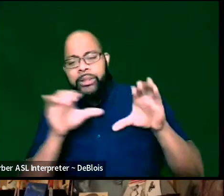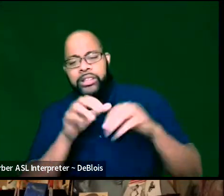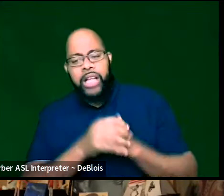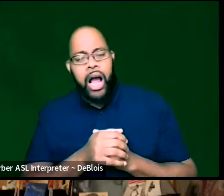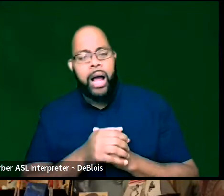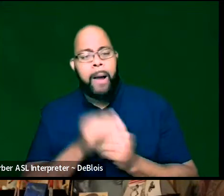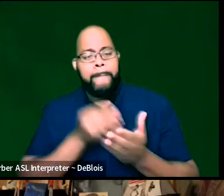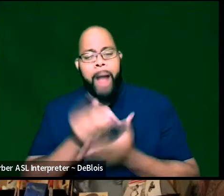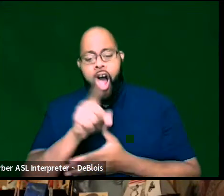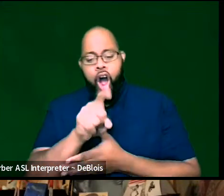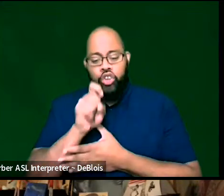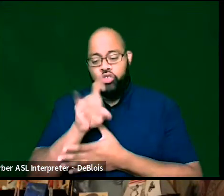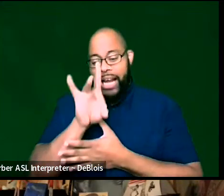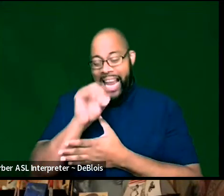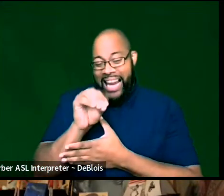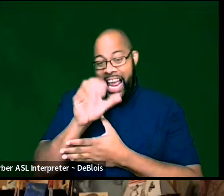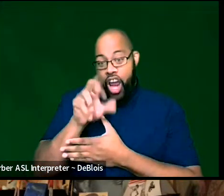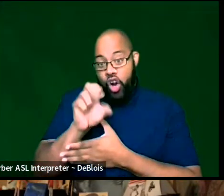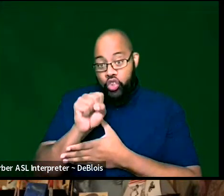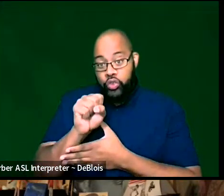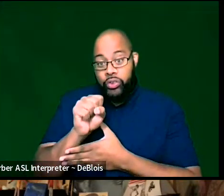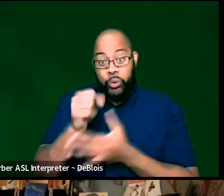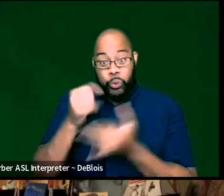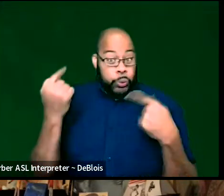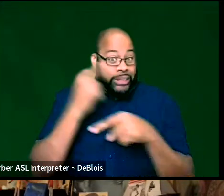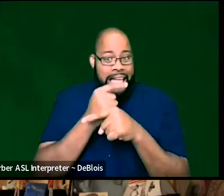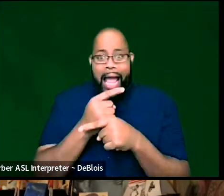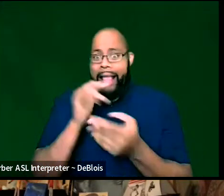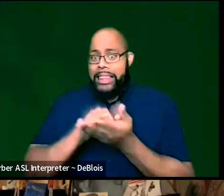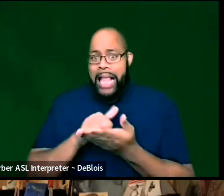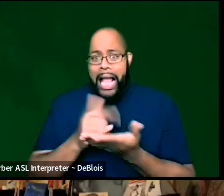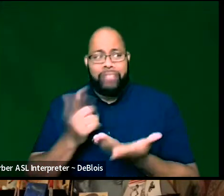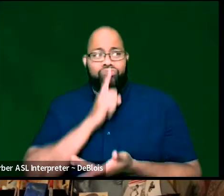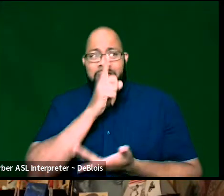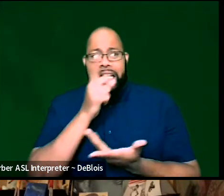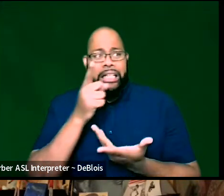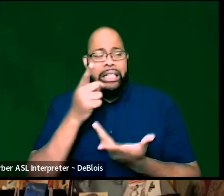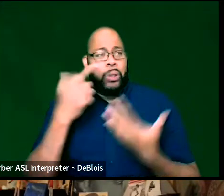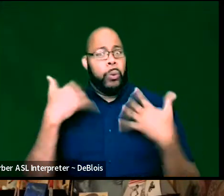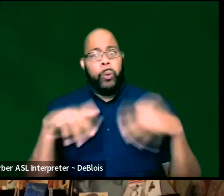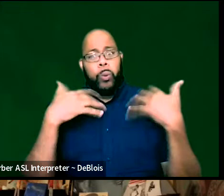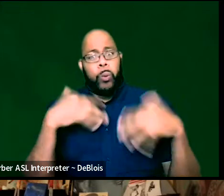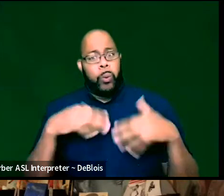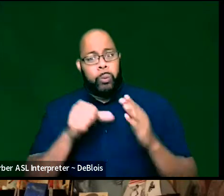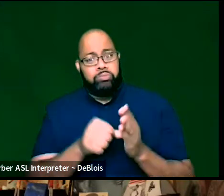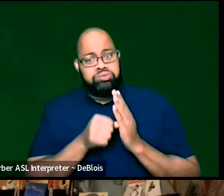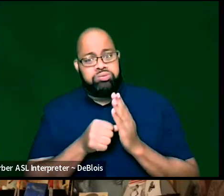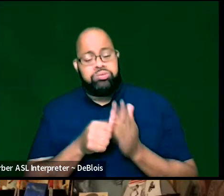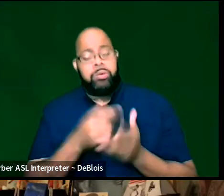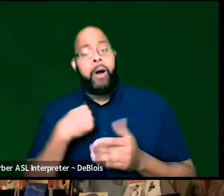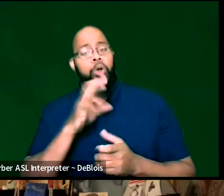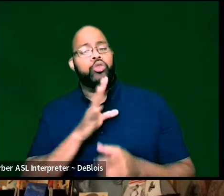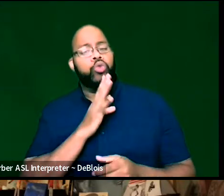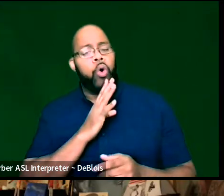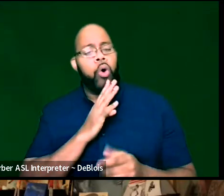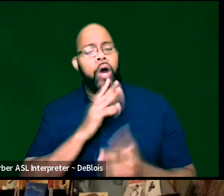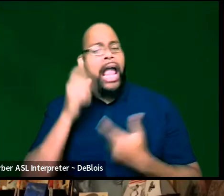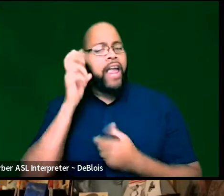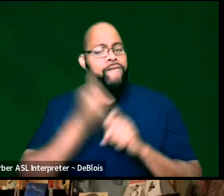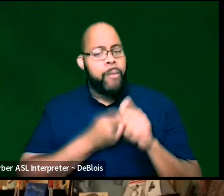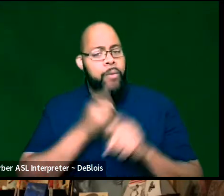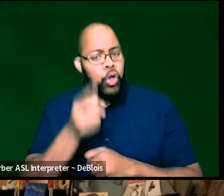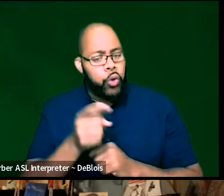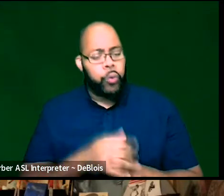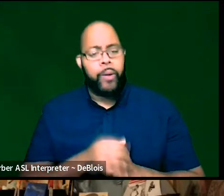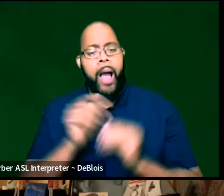buying 180 acres, even today, that is nothing to snuff at. And I just want to talk and hear from